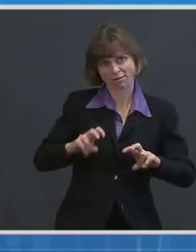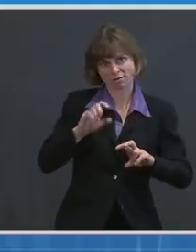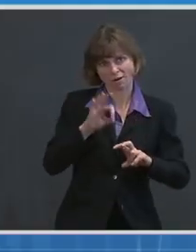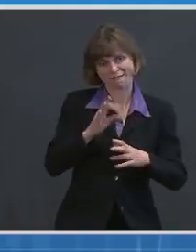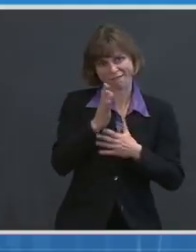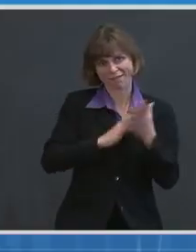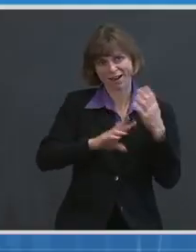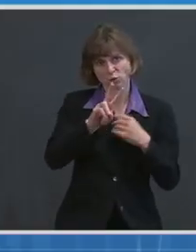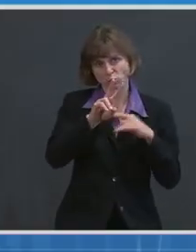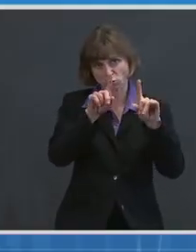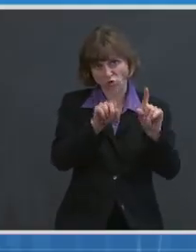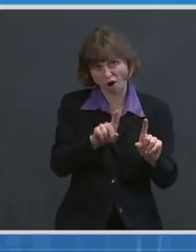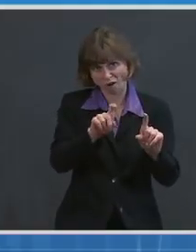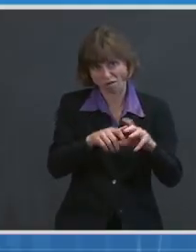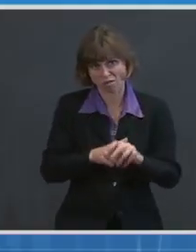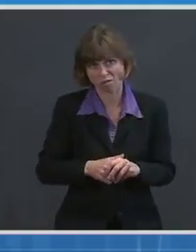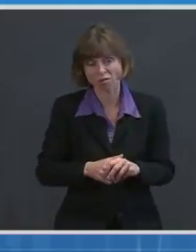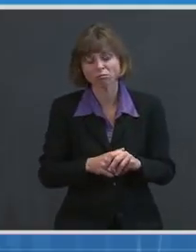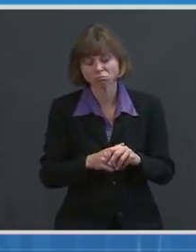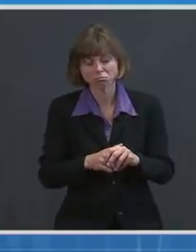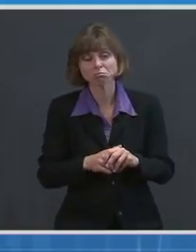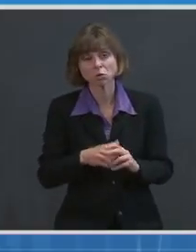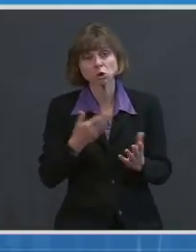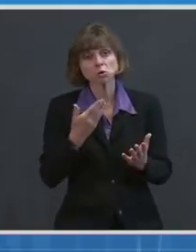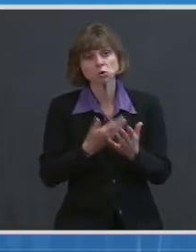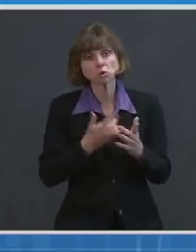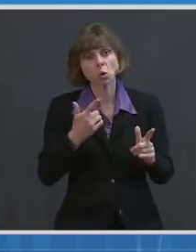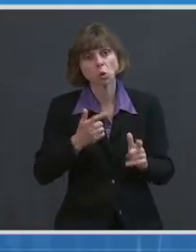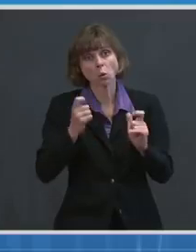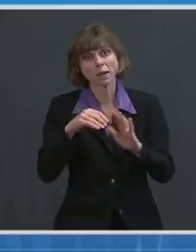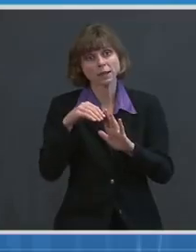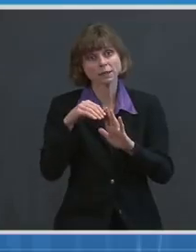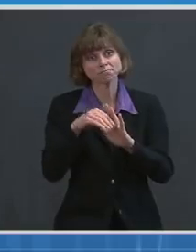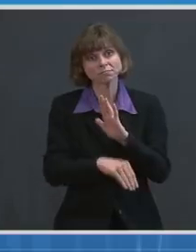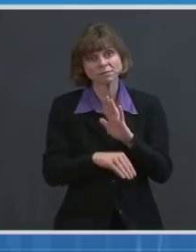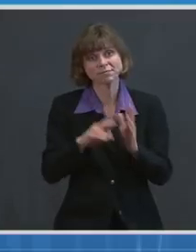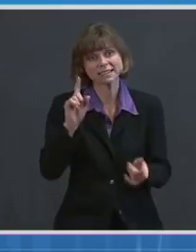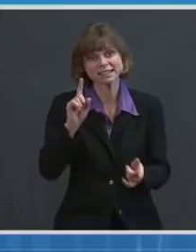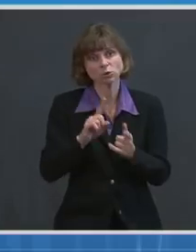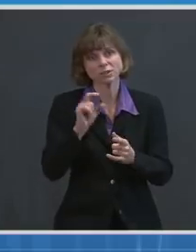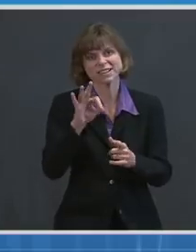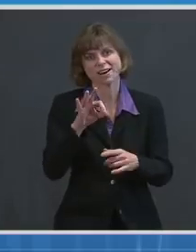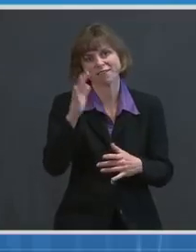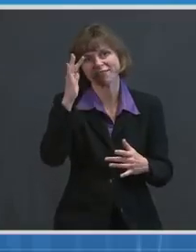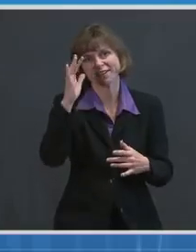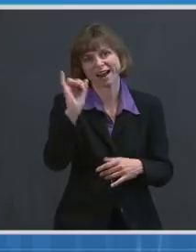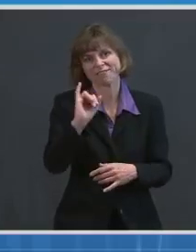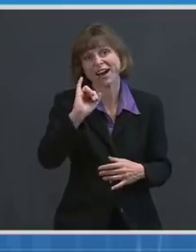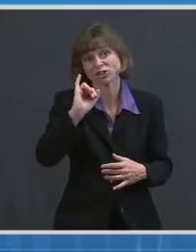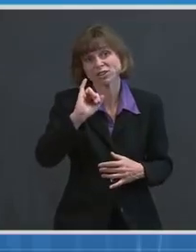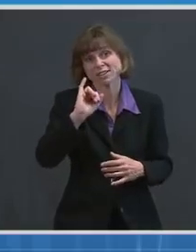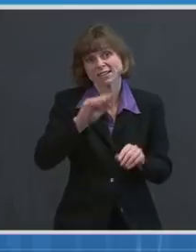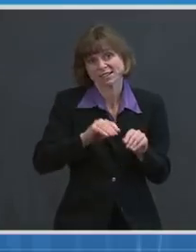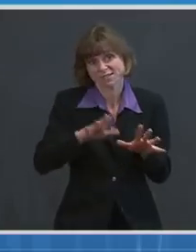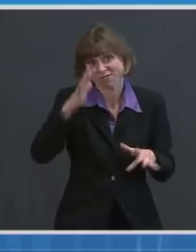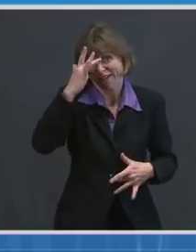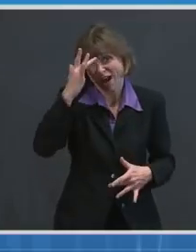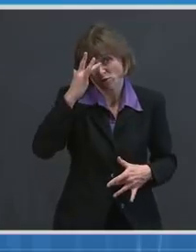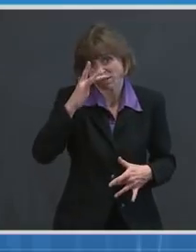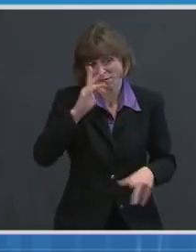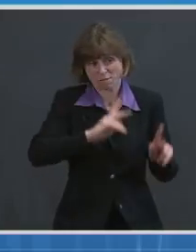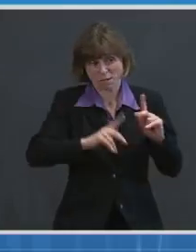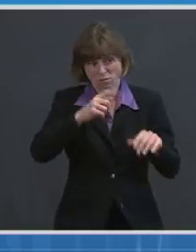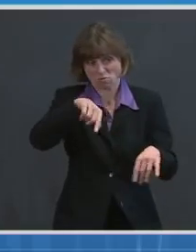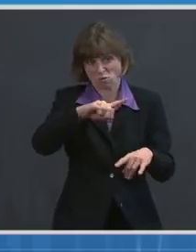2 trial that showed a quicker decrease of infectious virus in participants with symptomatic